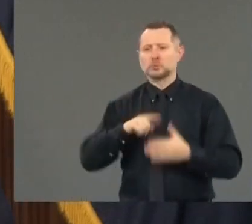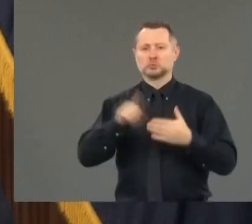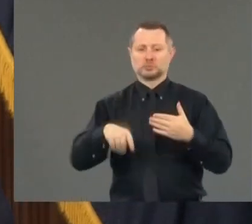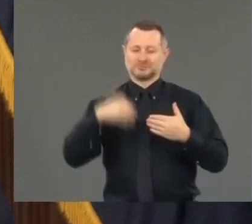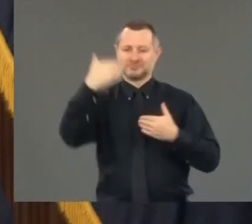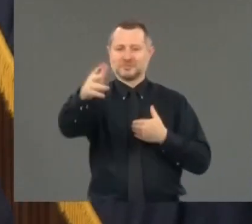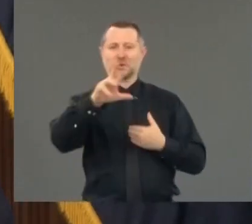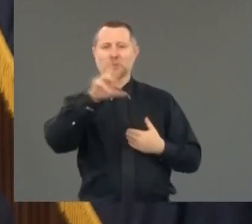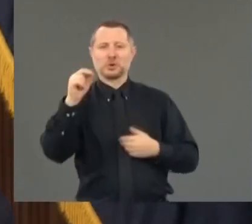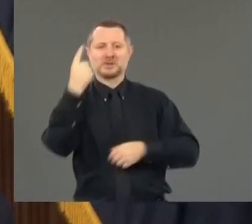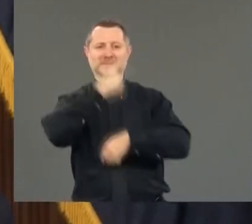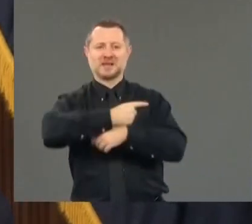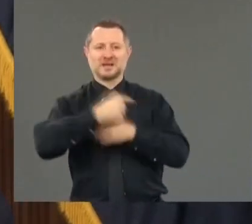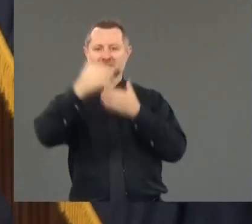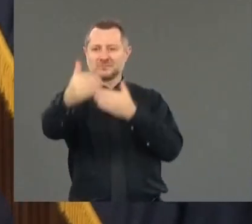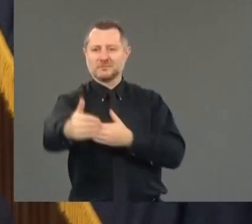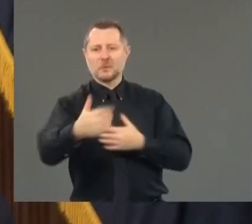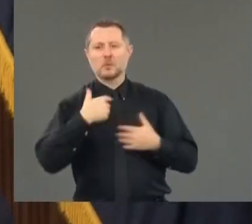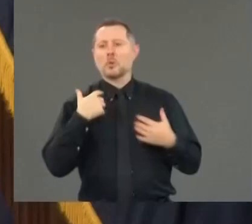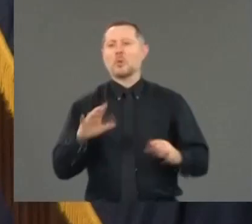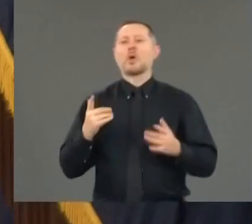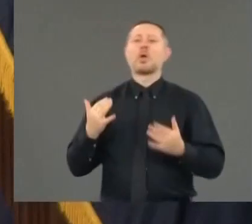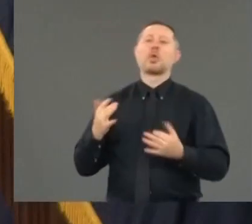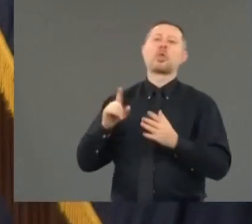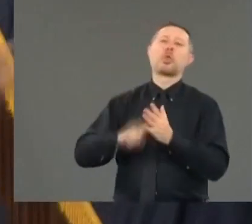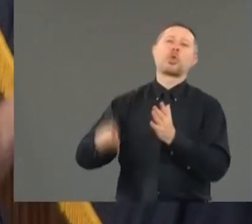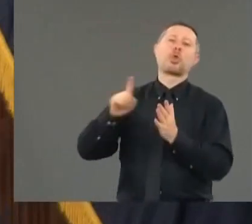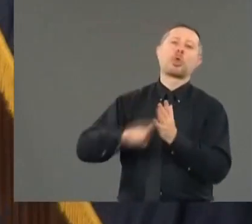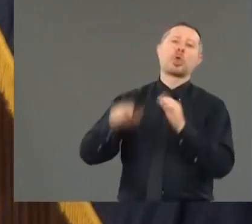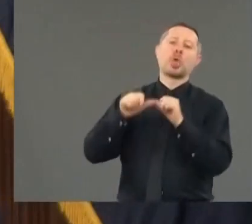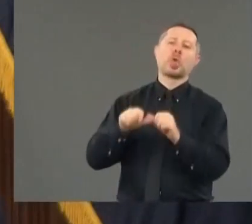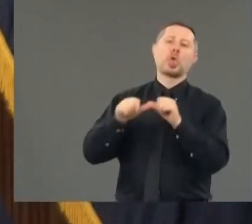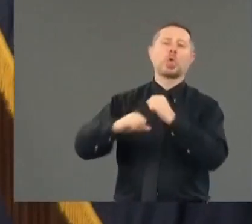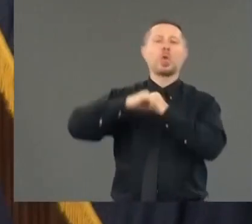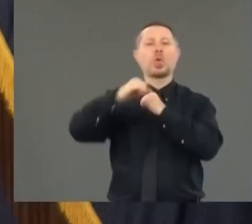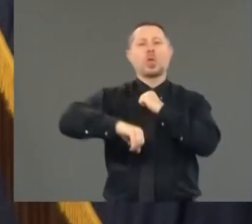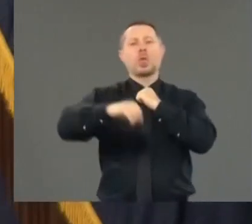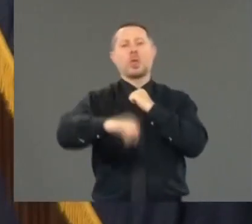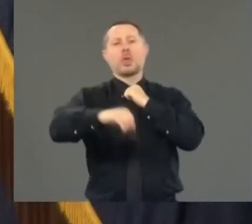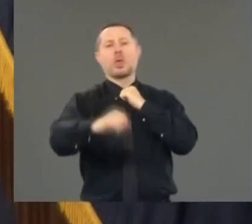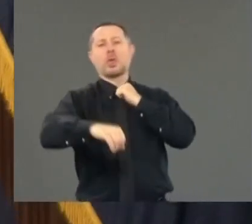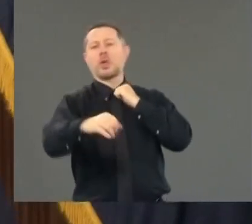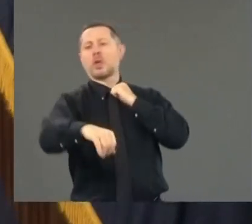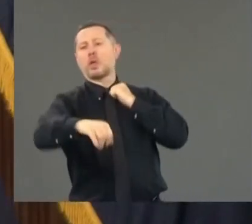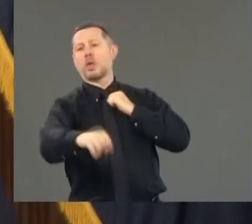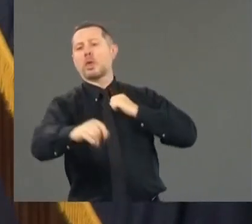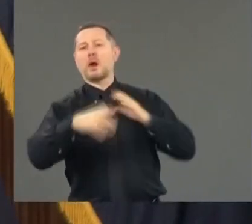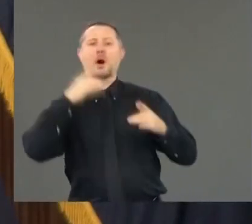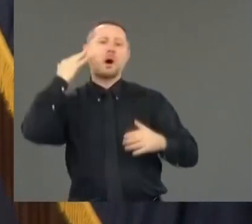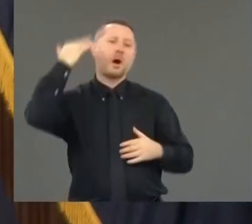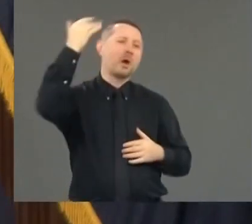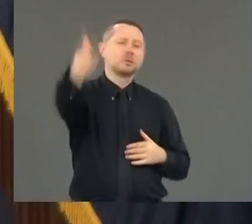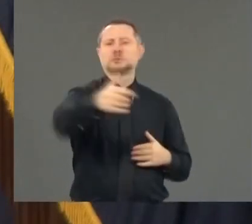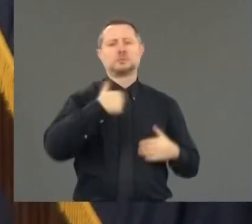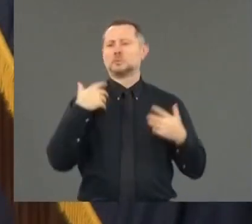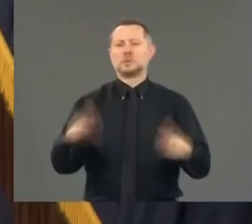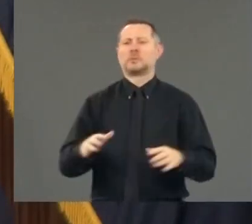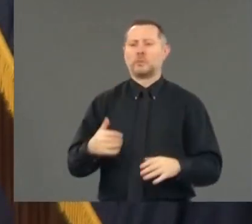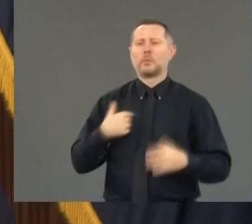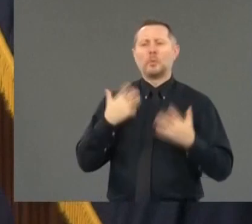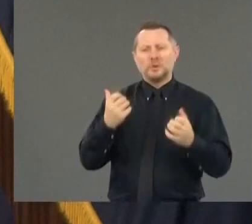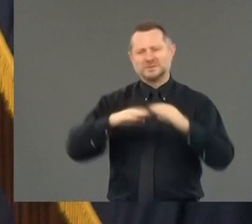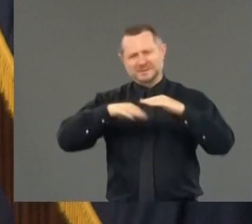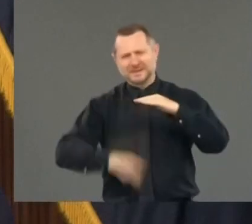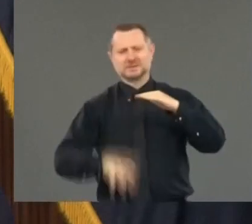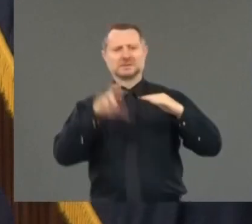government ongoing report that comes out when everybody has moved on. Get it done in 30 days.